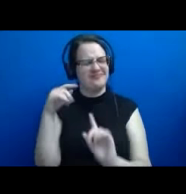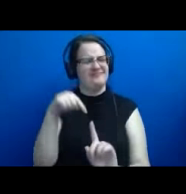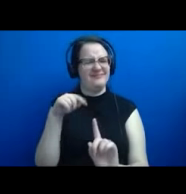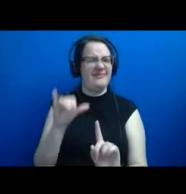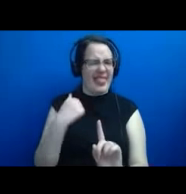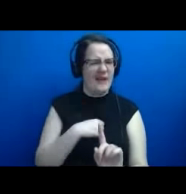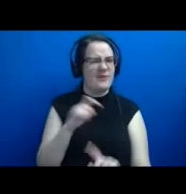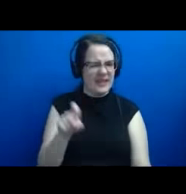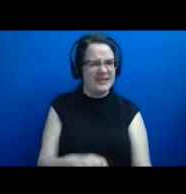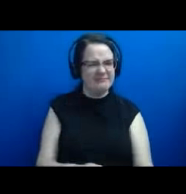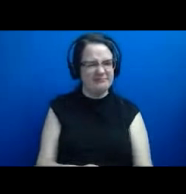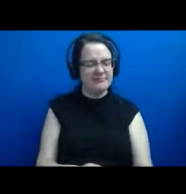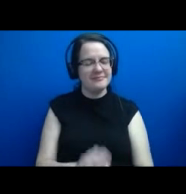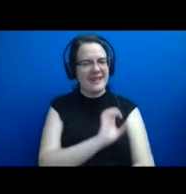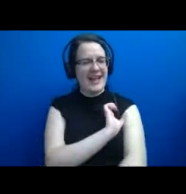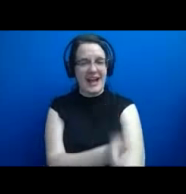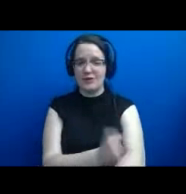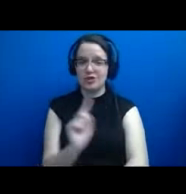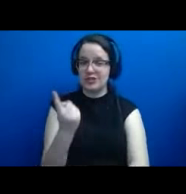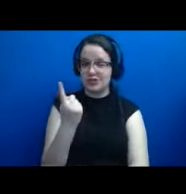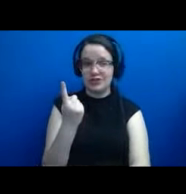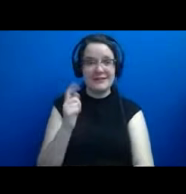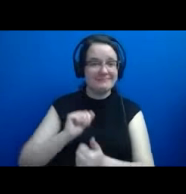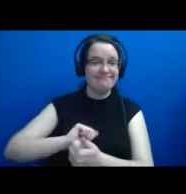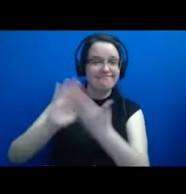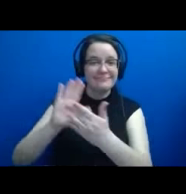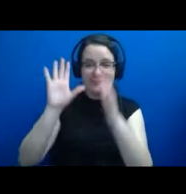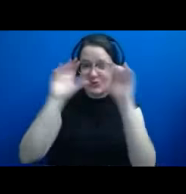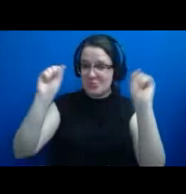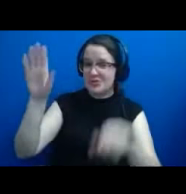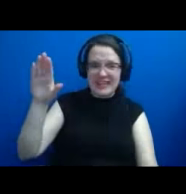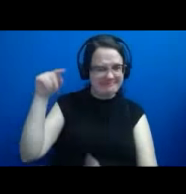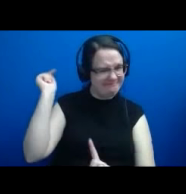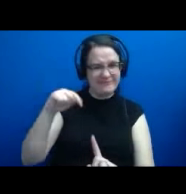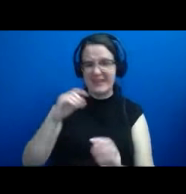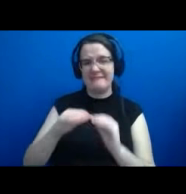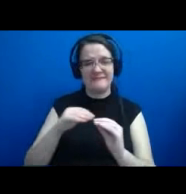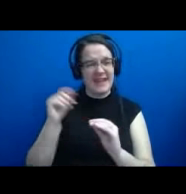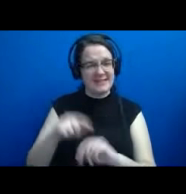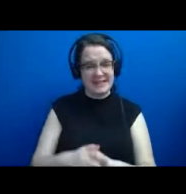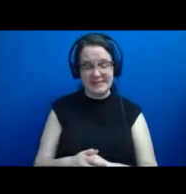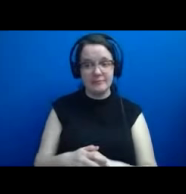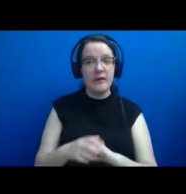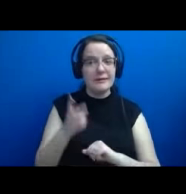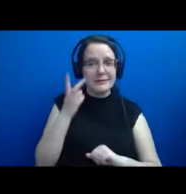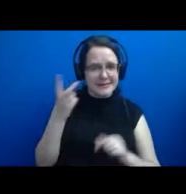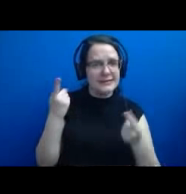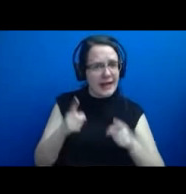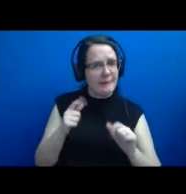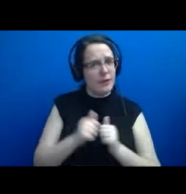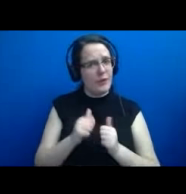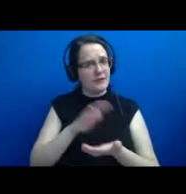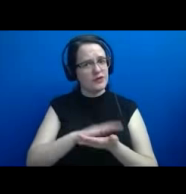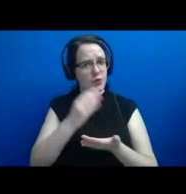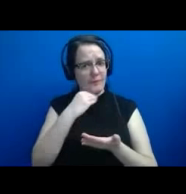be like, superintendent, fix this. This is enough. Look what's going on with school meals. The superintendent is